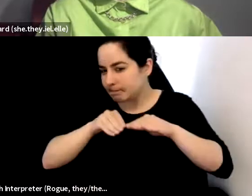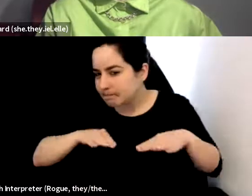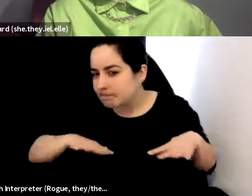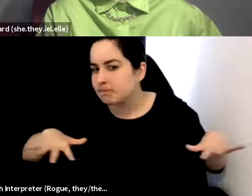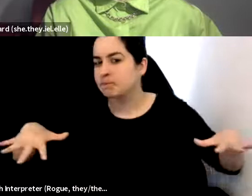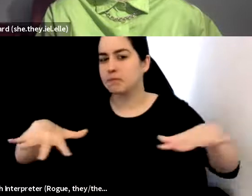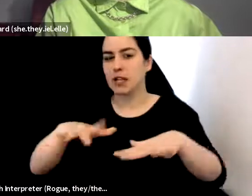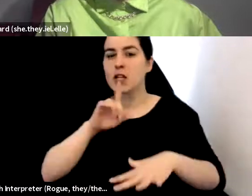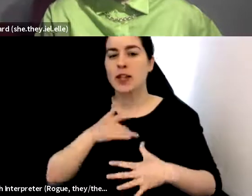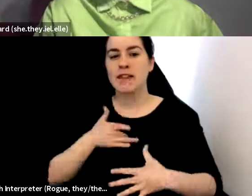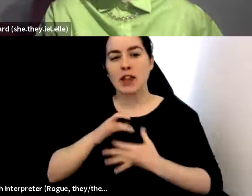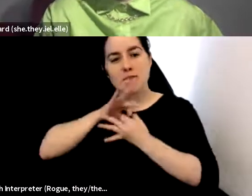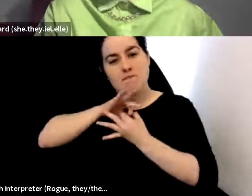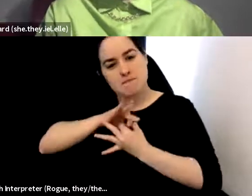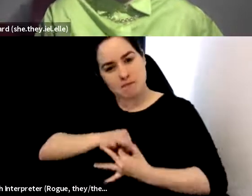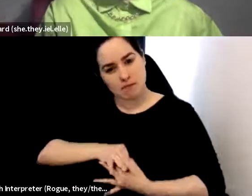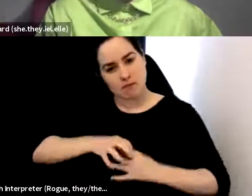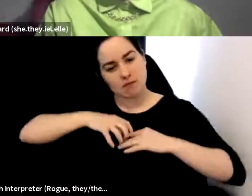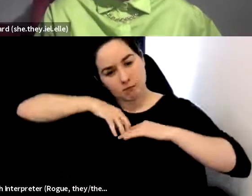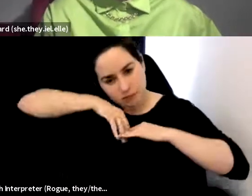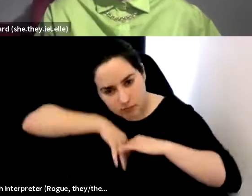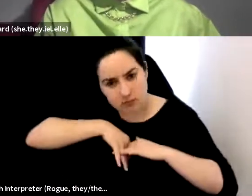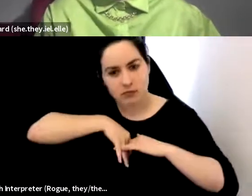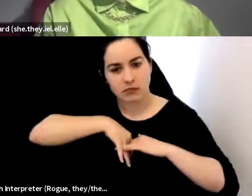that grounds me and connects me